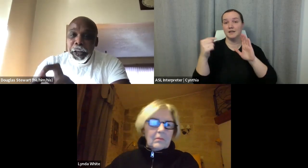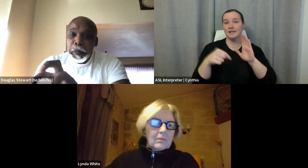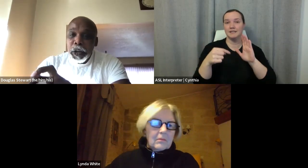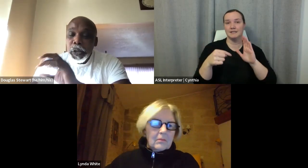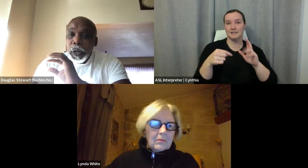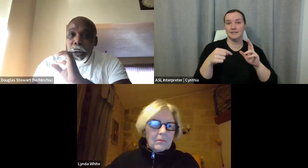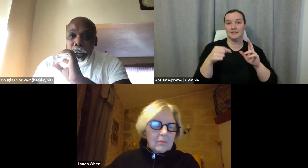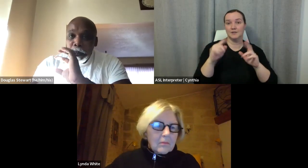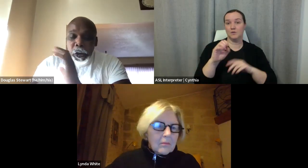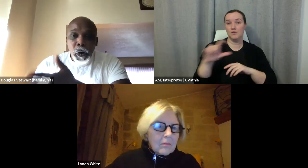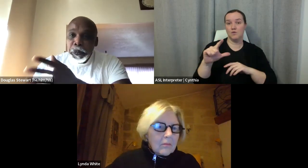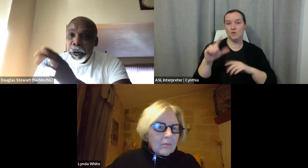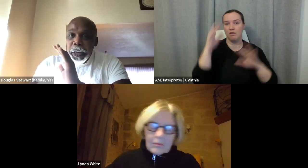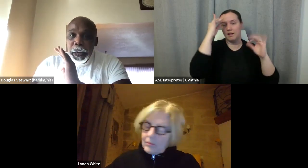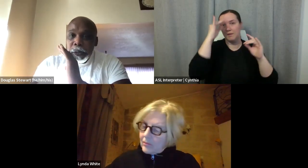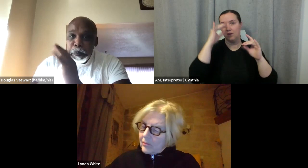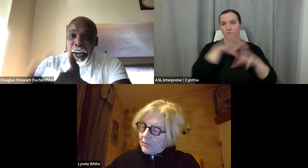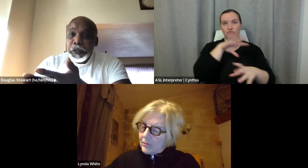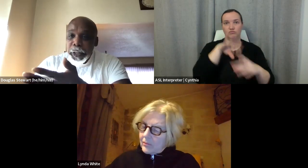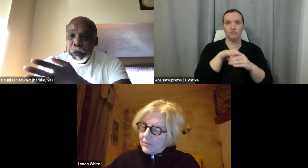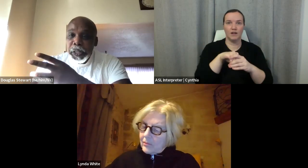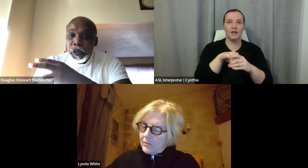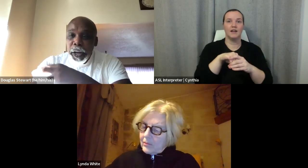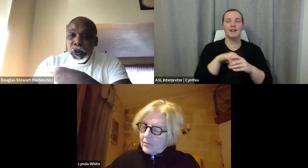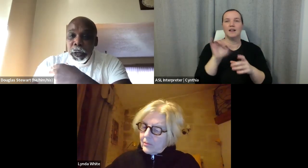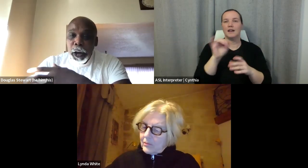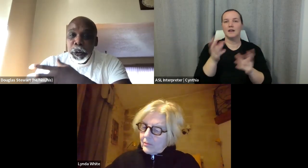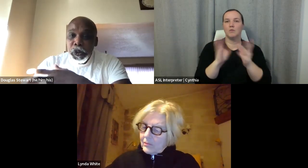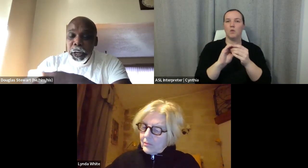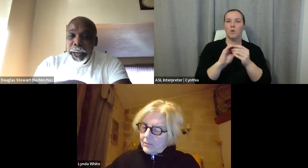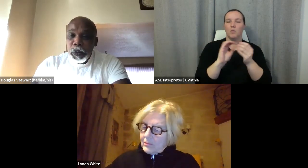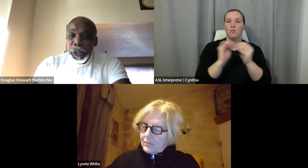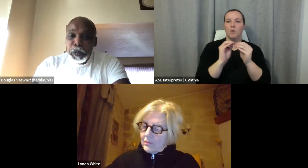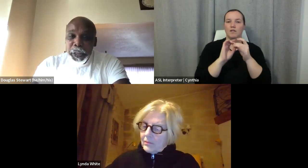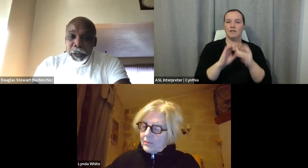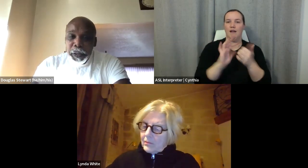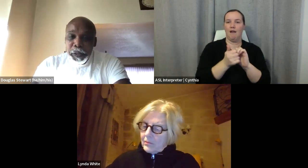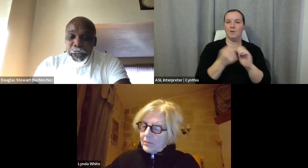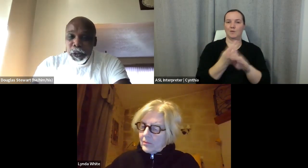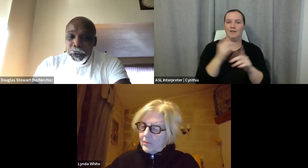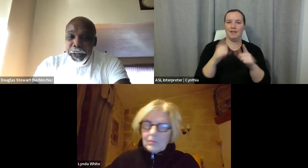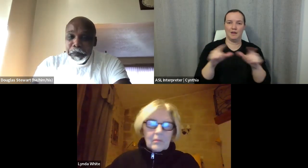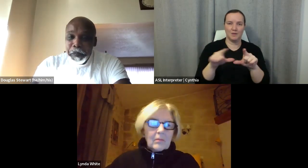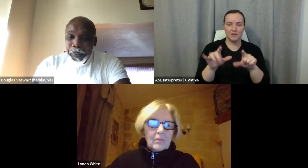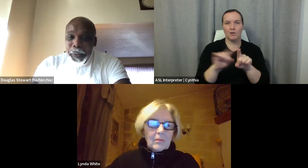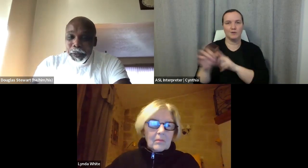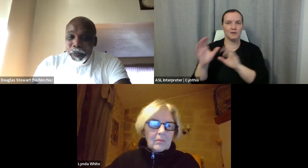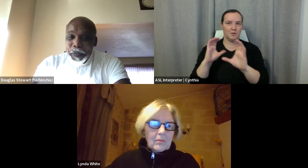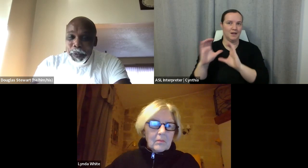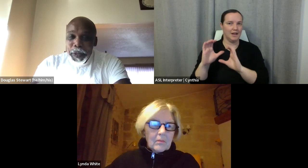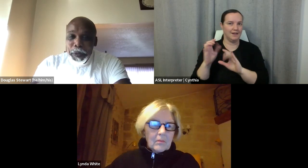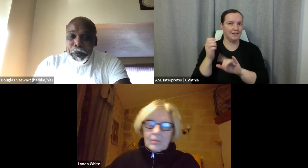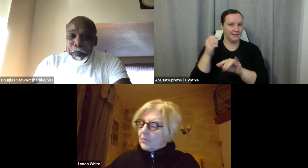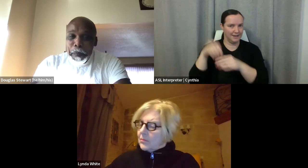already to think about incorporating as a mindfulness piece around how we're using language and communicating in the space that we're in.